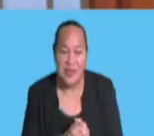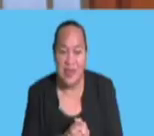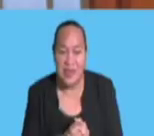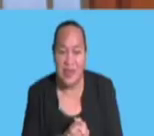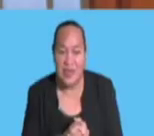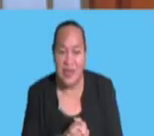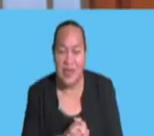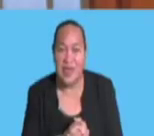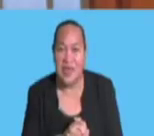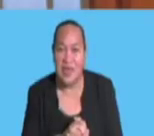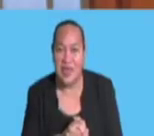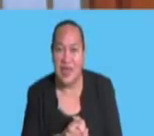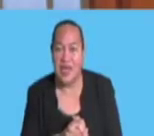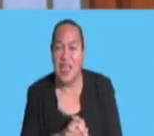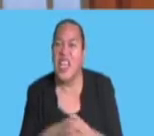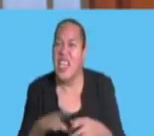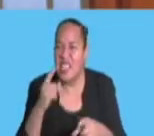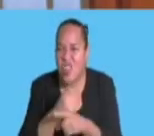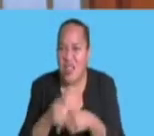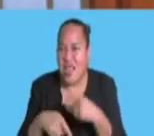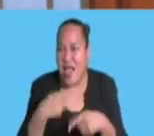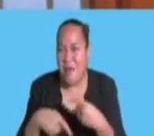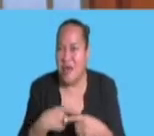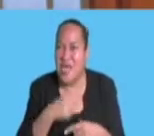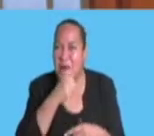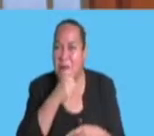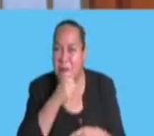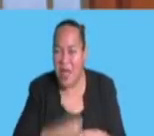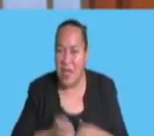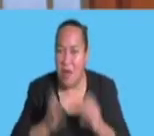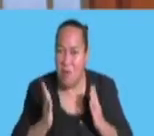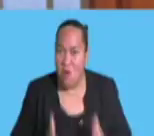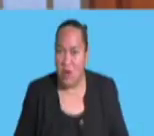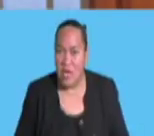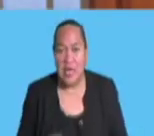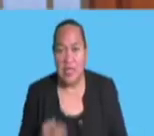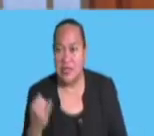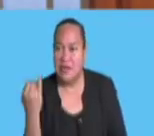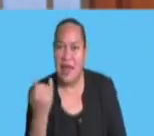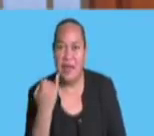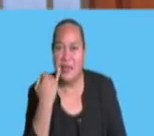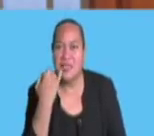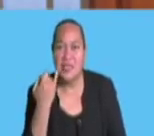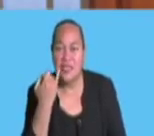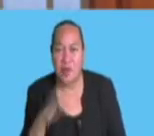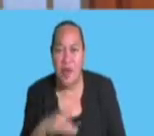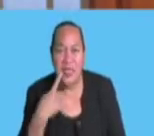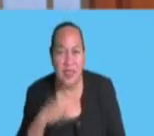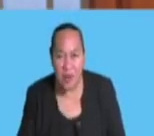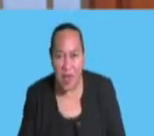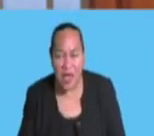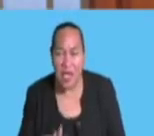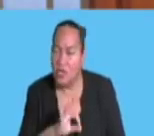into an appendage of a man's body that's actually vulgar. That is actually vulgar, Honourable Speaker, and is not a